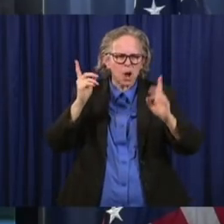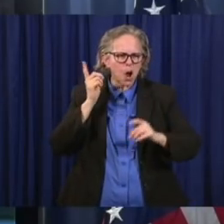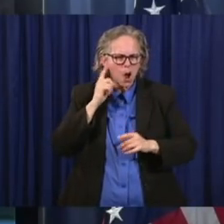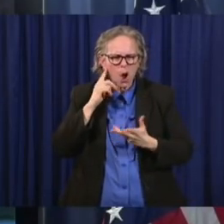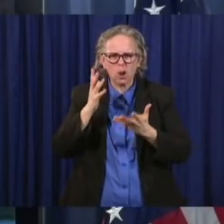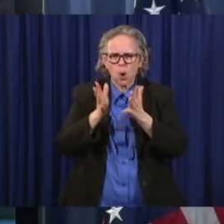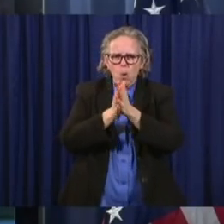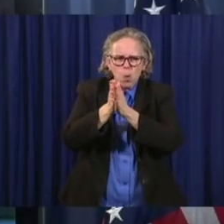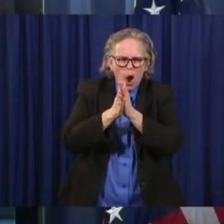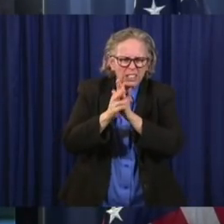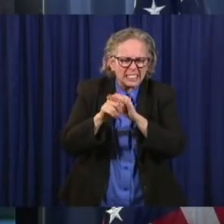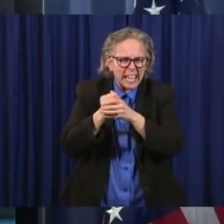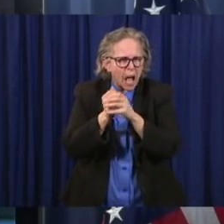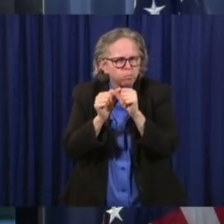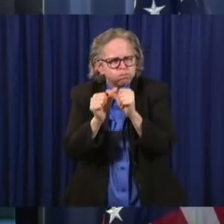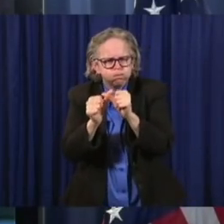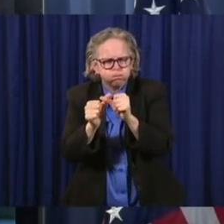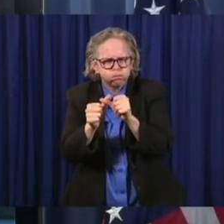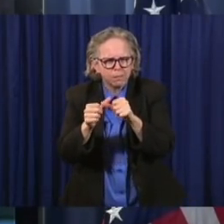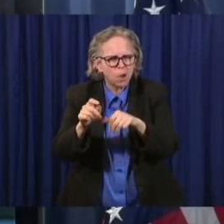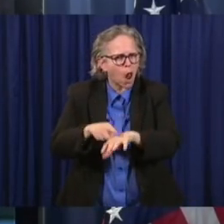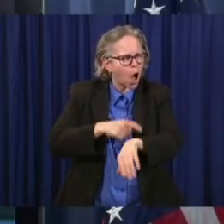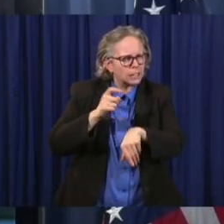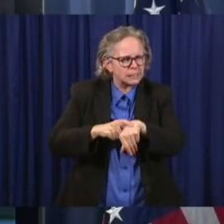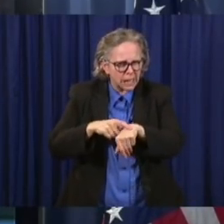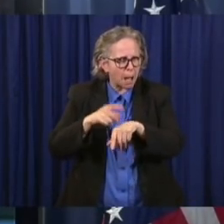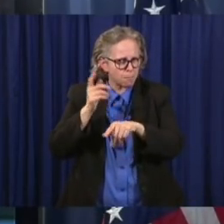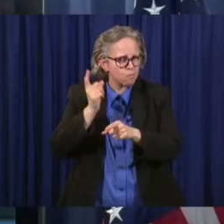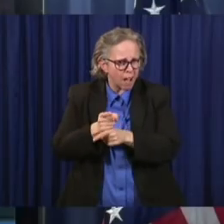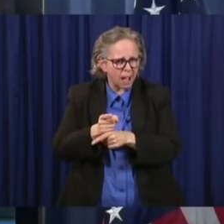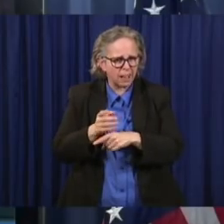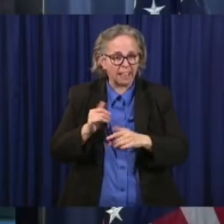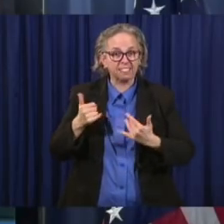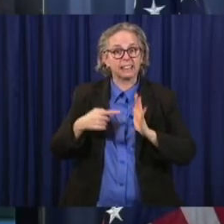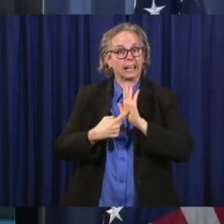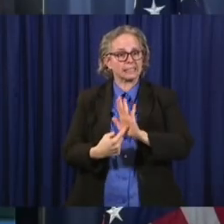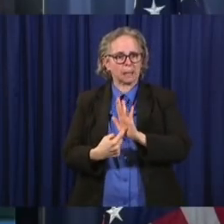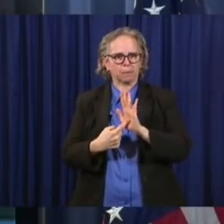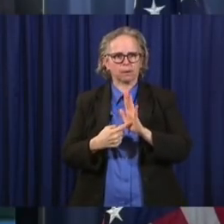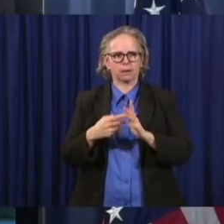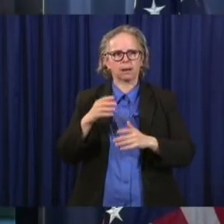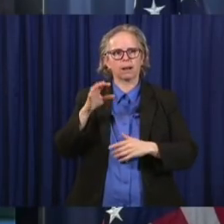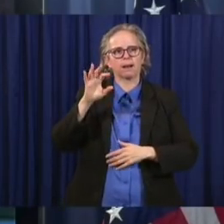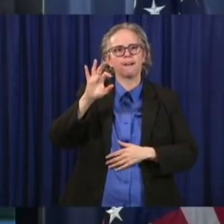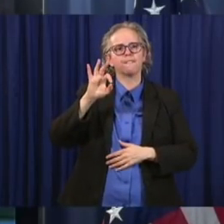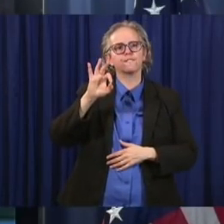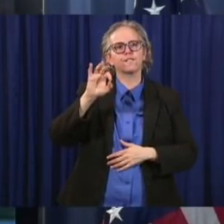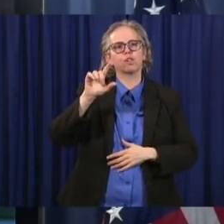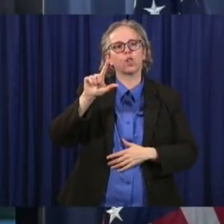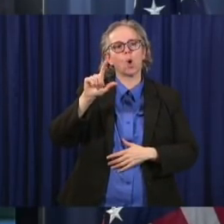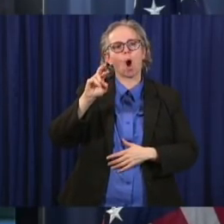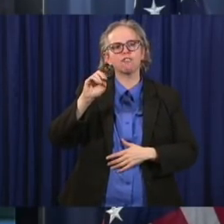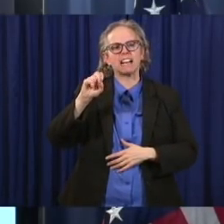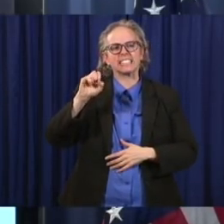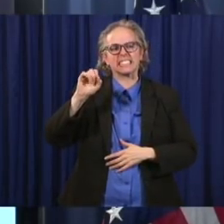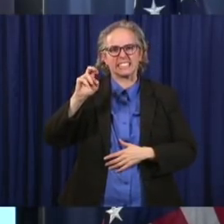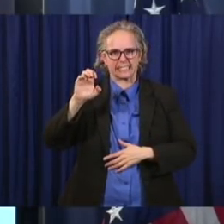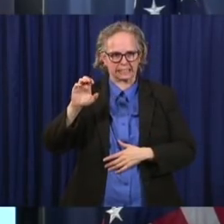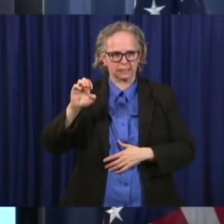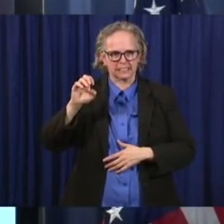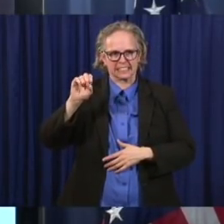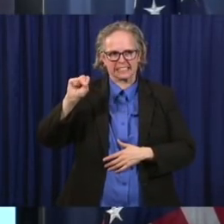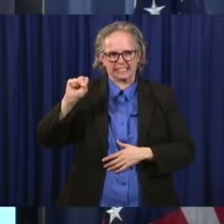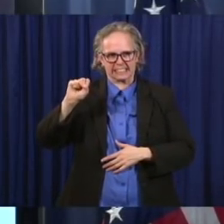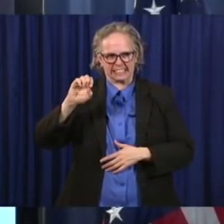long period of time. Well, for this demonstration, I have some fluorescent zinc sulfide that I'll put on my hands. Think